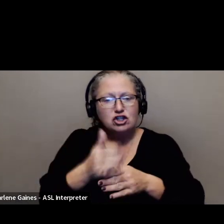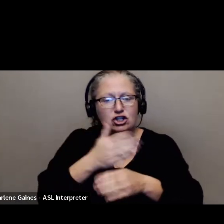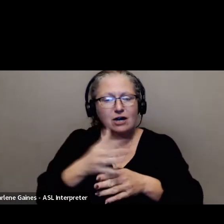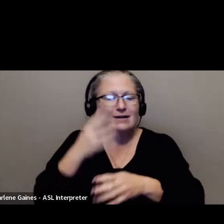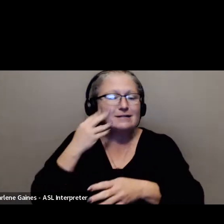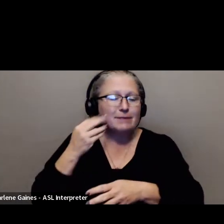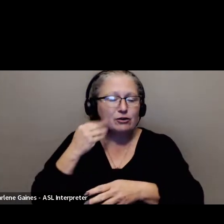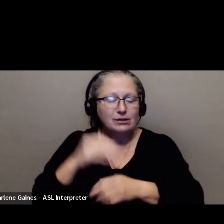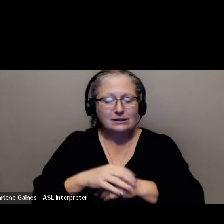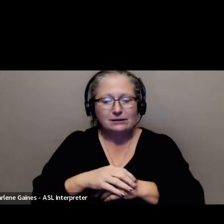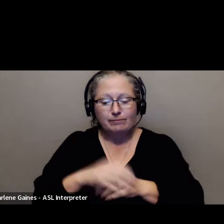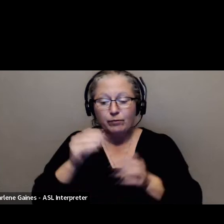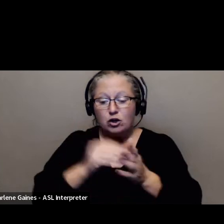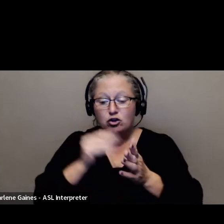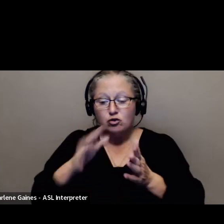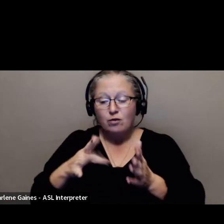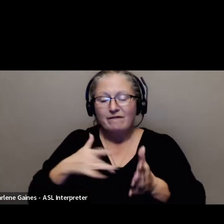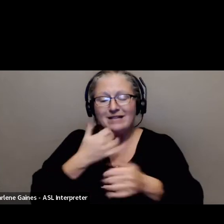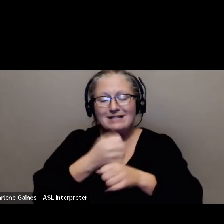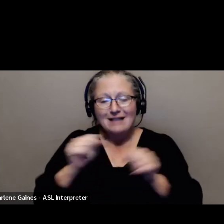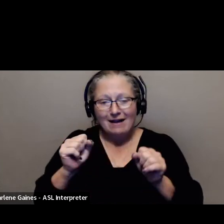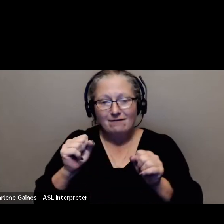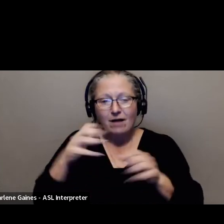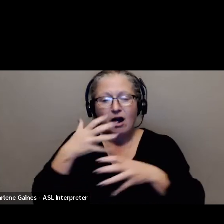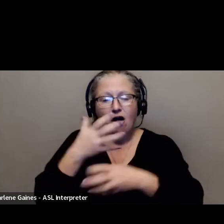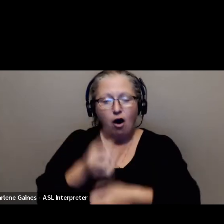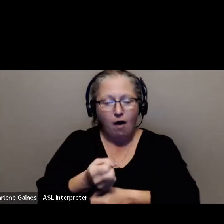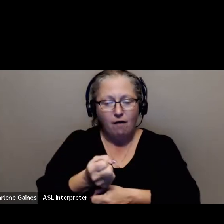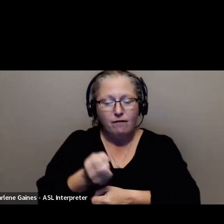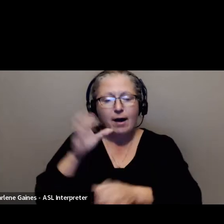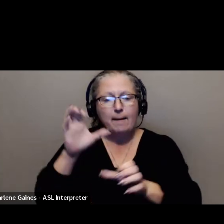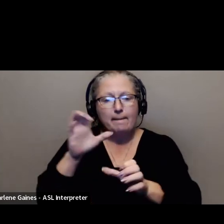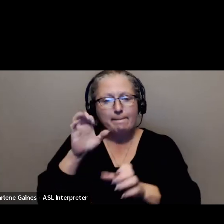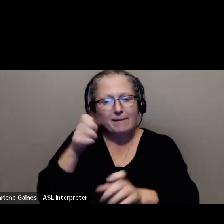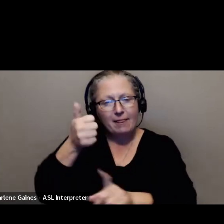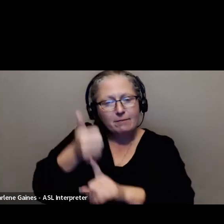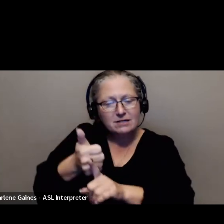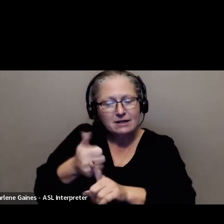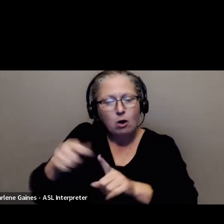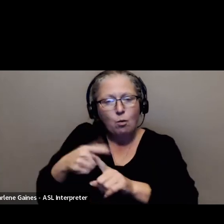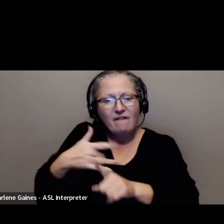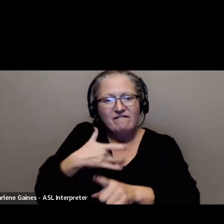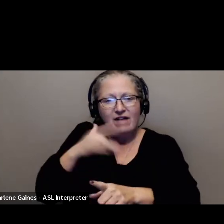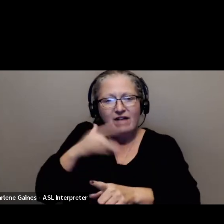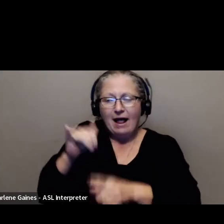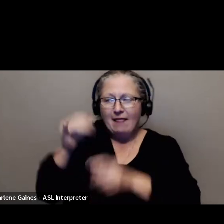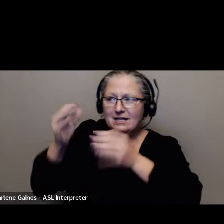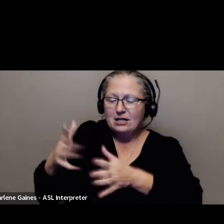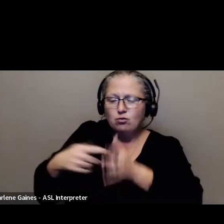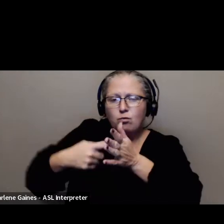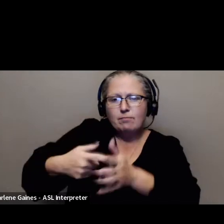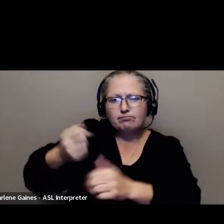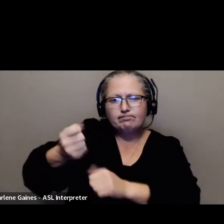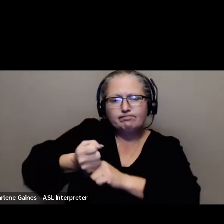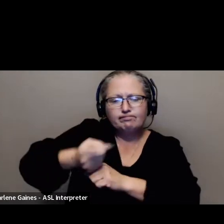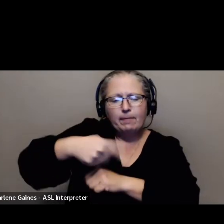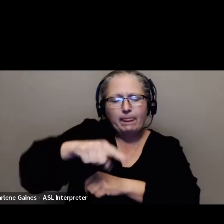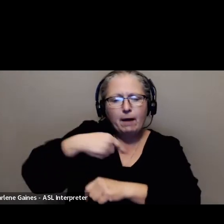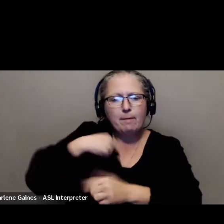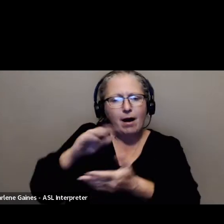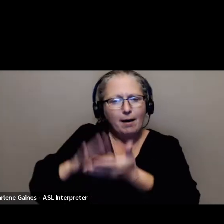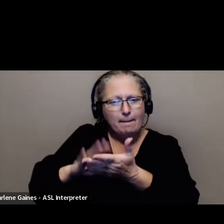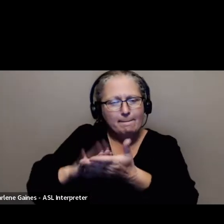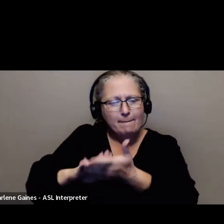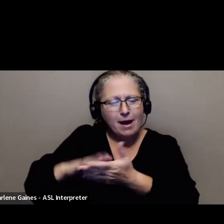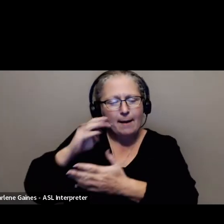experiences. Students feel safe and confident to be themselves when they feel their teachers represent them. I commend Ms.